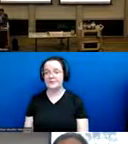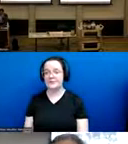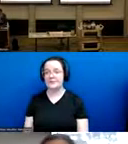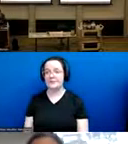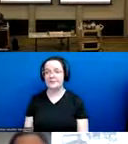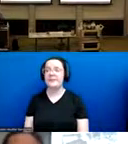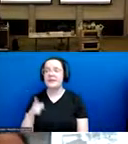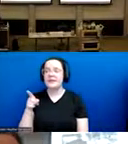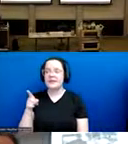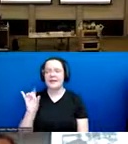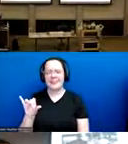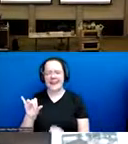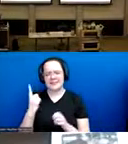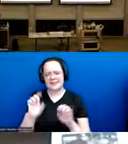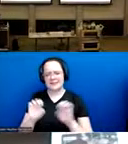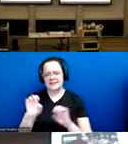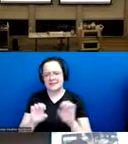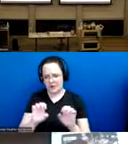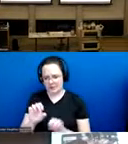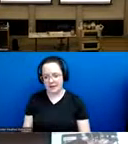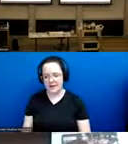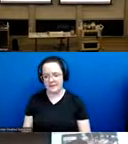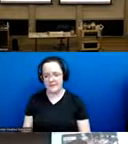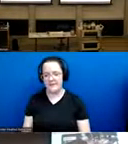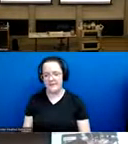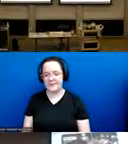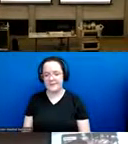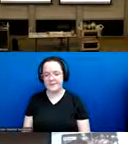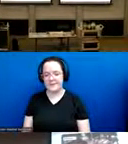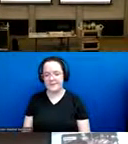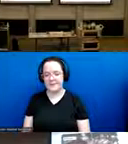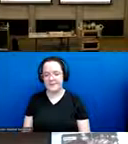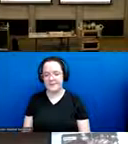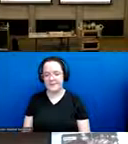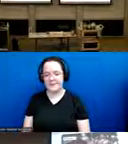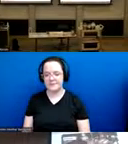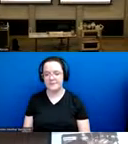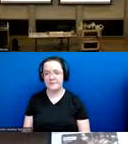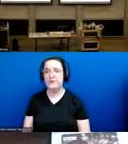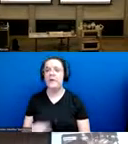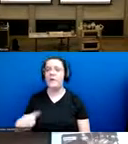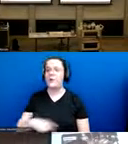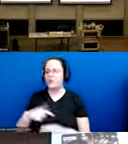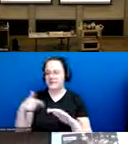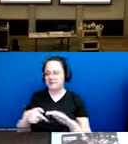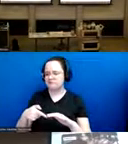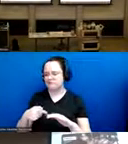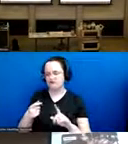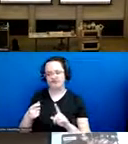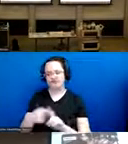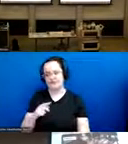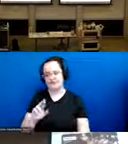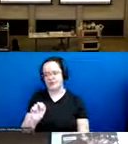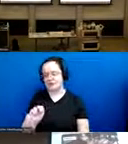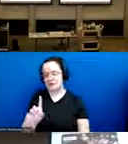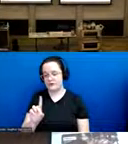here's just an experiment where effectively what it was done, we injected random polarization qubits at the